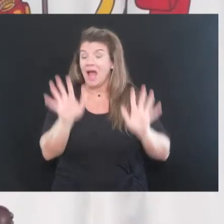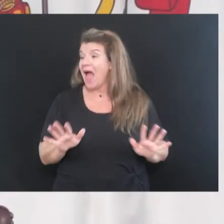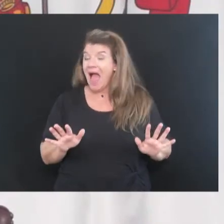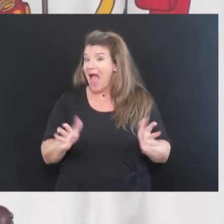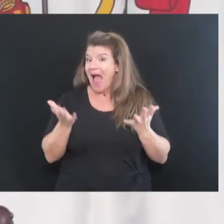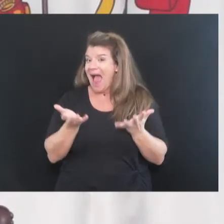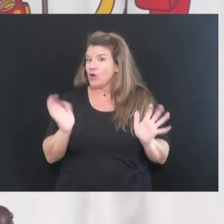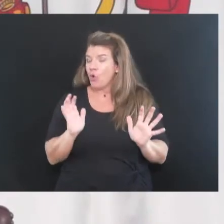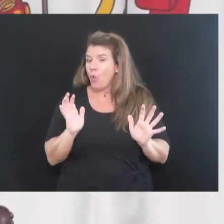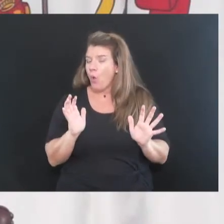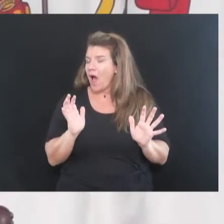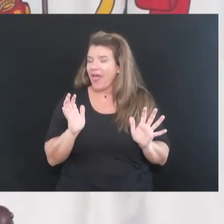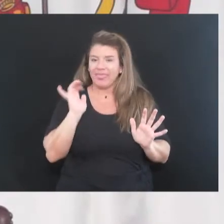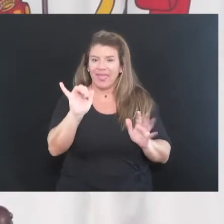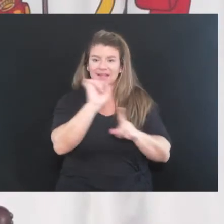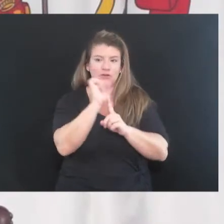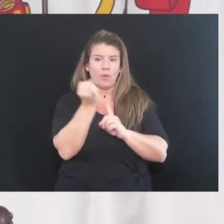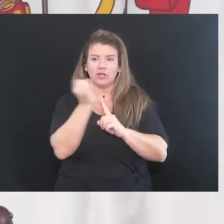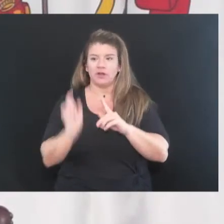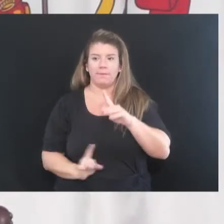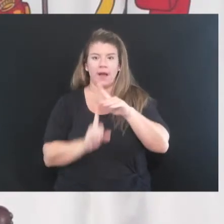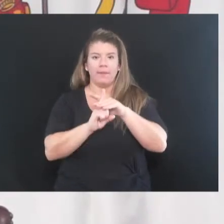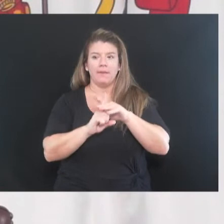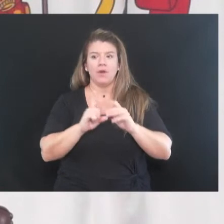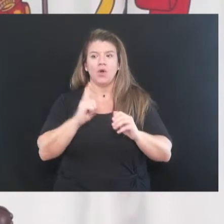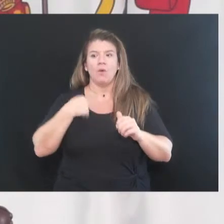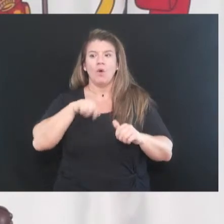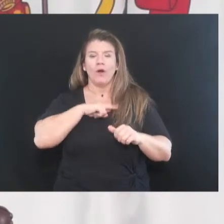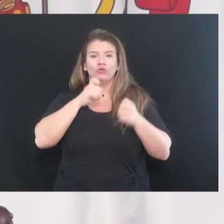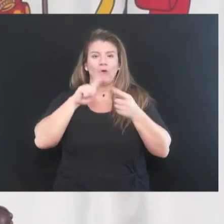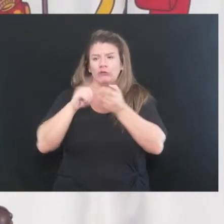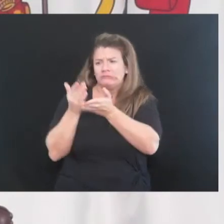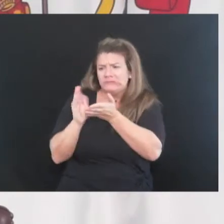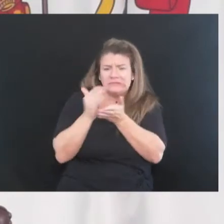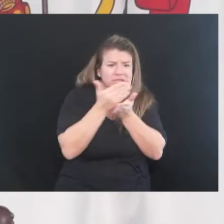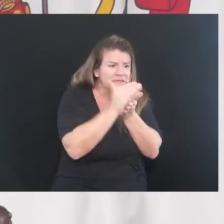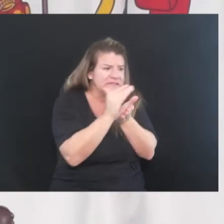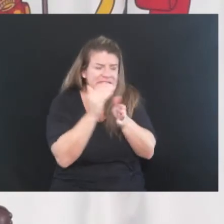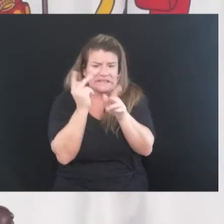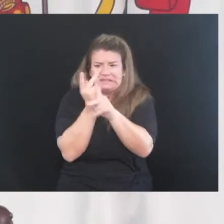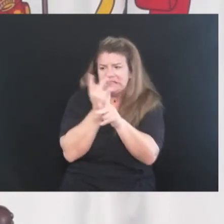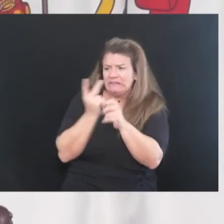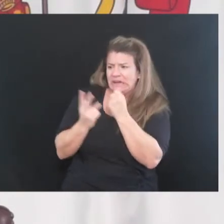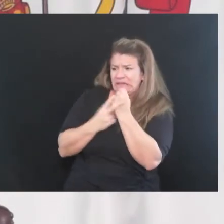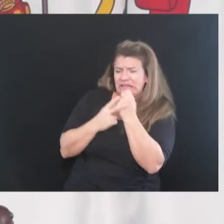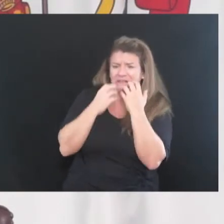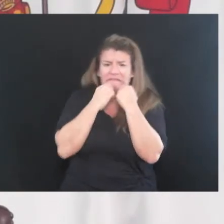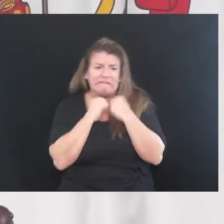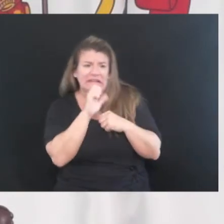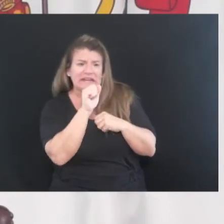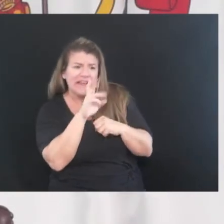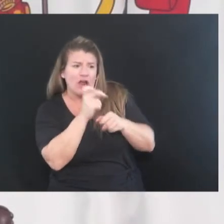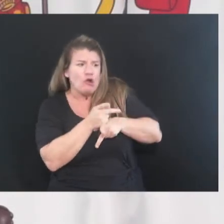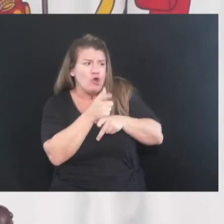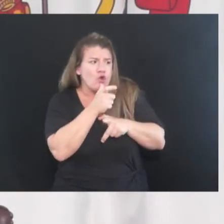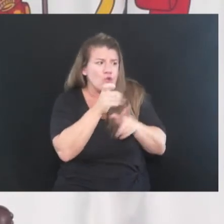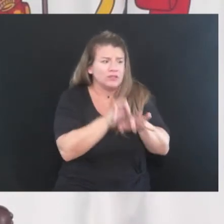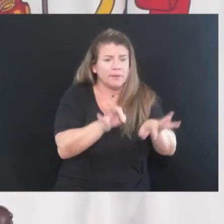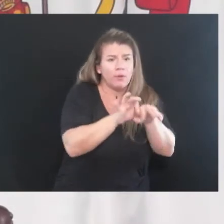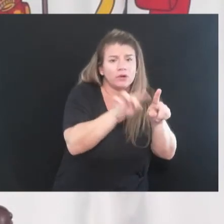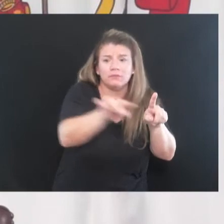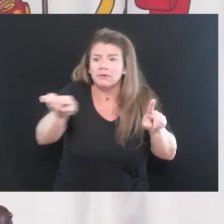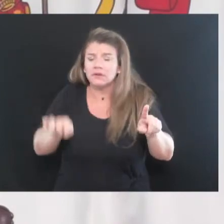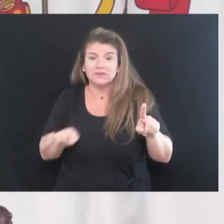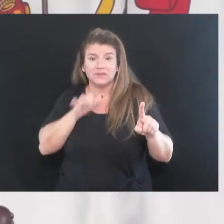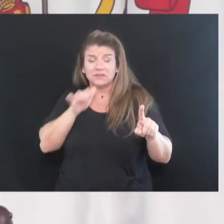don't want to get in that situation where we're rationing care. Now, from the standpoint of a hospital, you know that